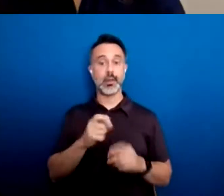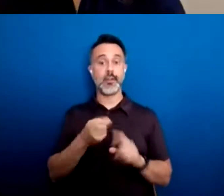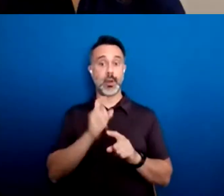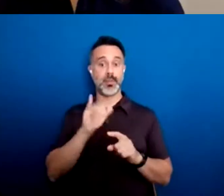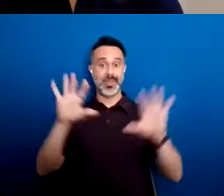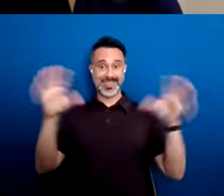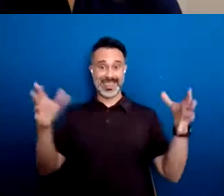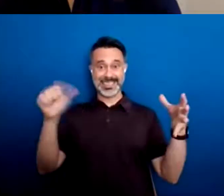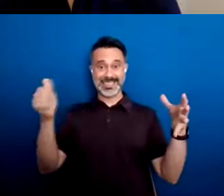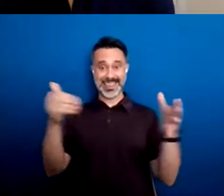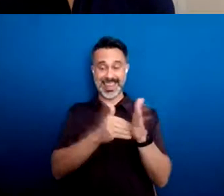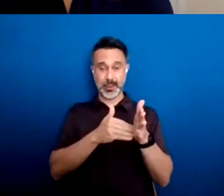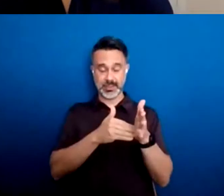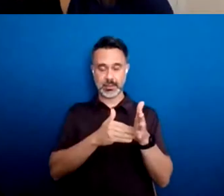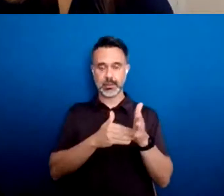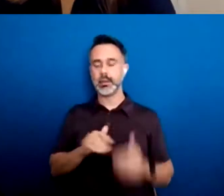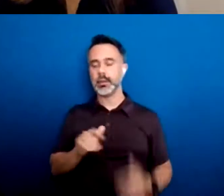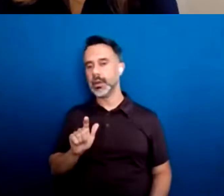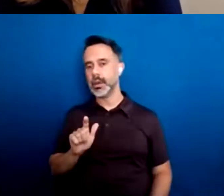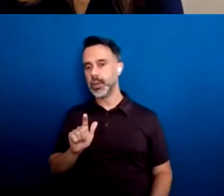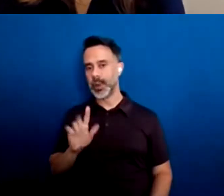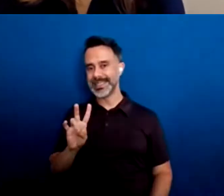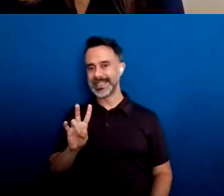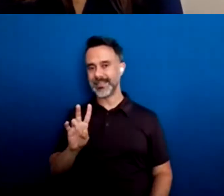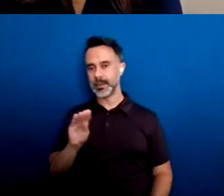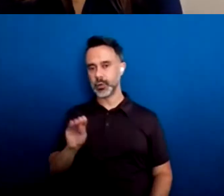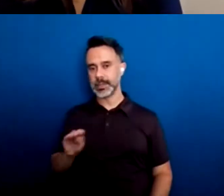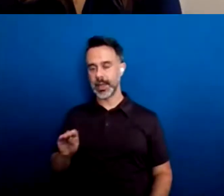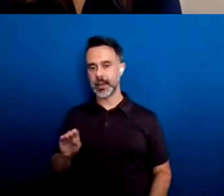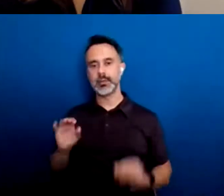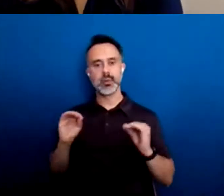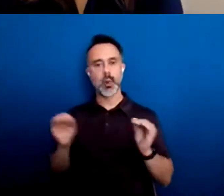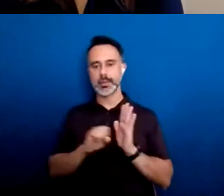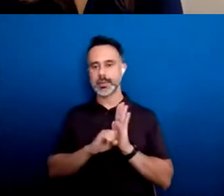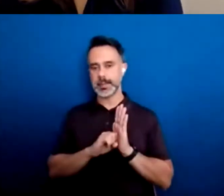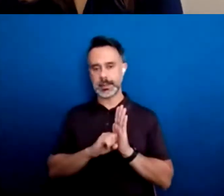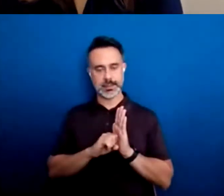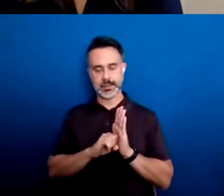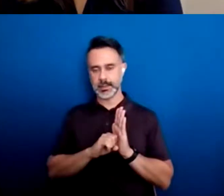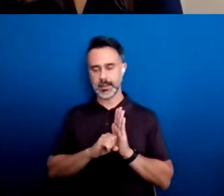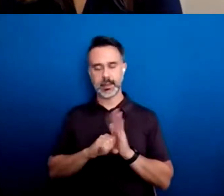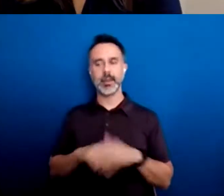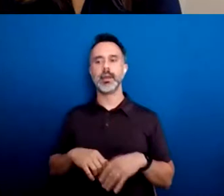27% were asymptomatic. So it wasn't all